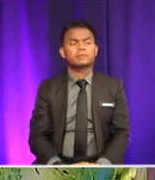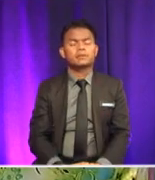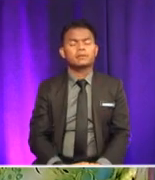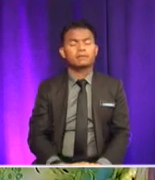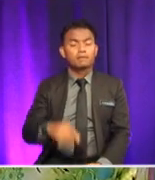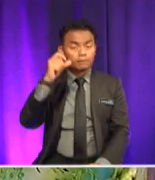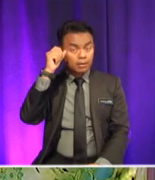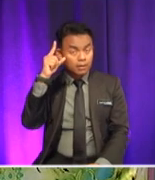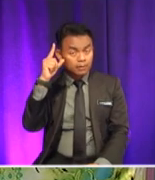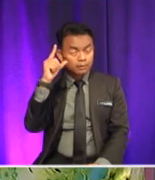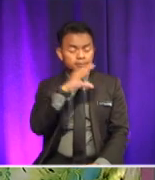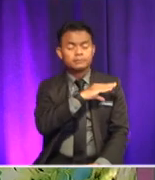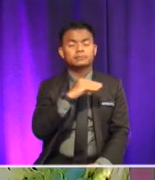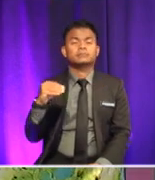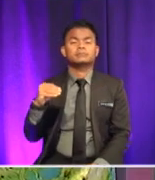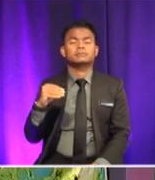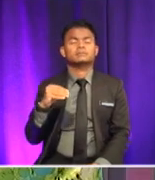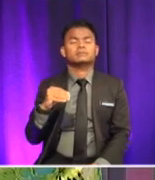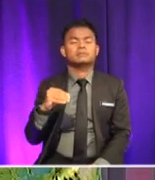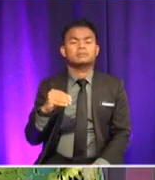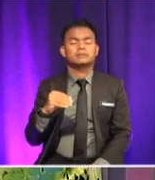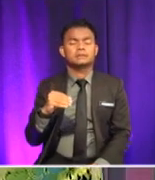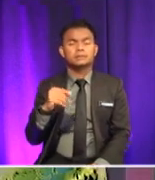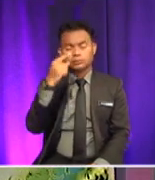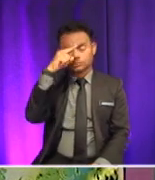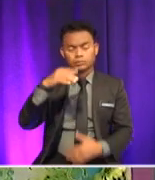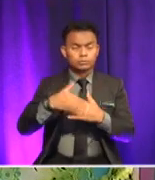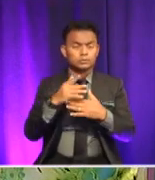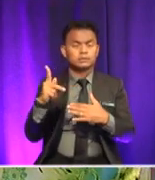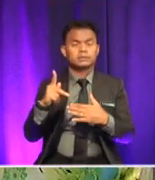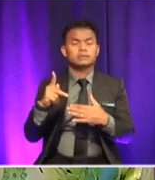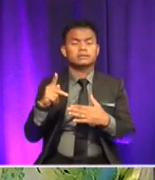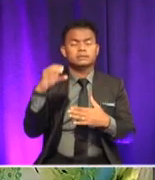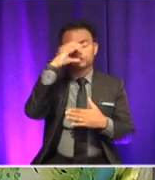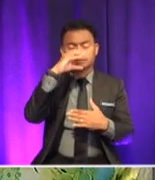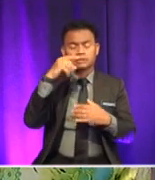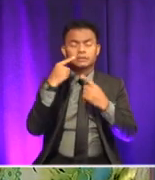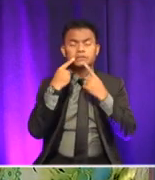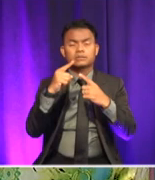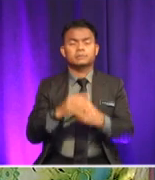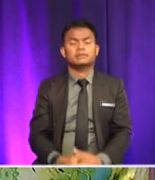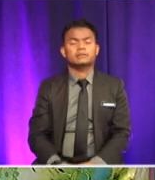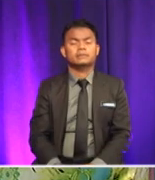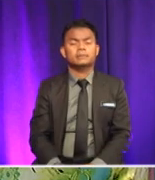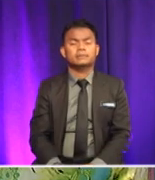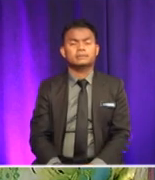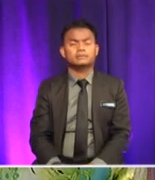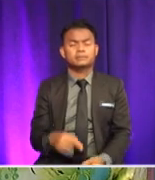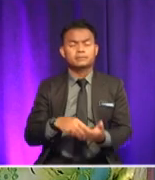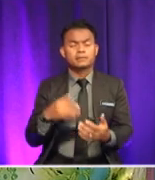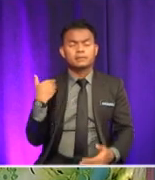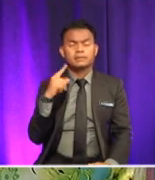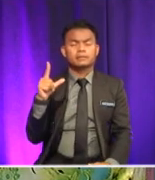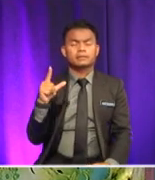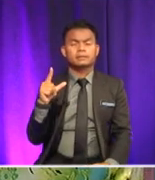understand what the scene is about, then it's easier for you to find the evidence. Now, that is the evidence part,